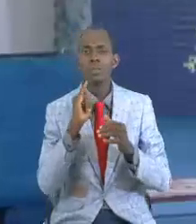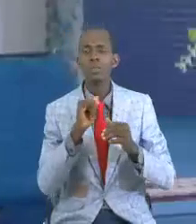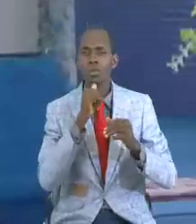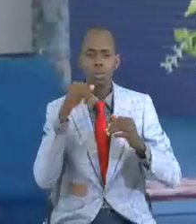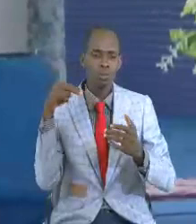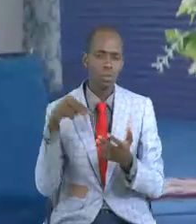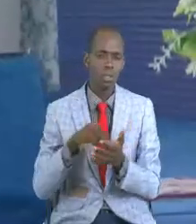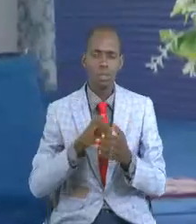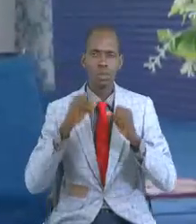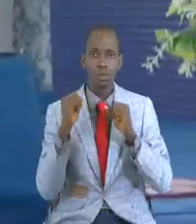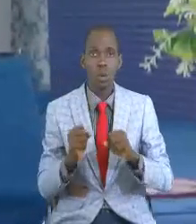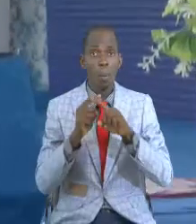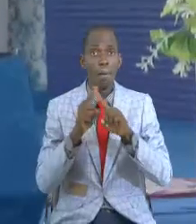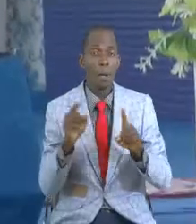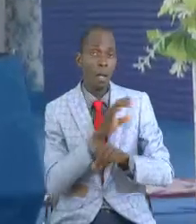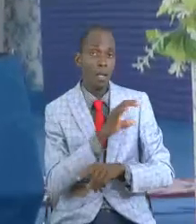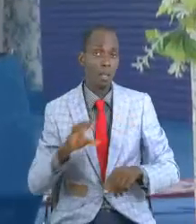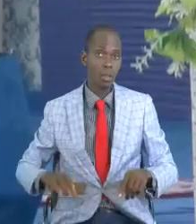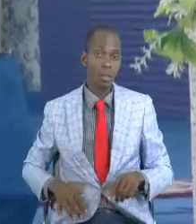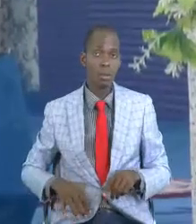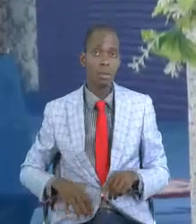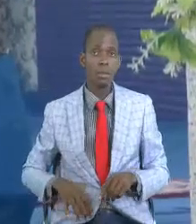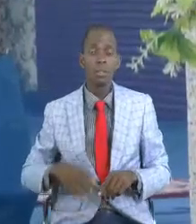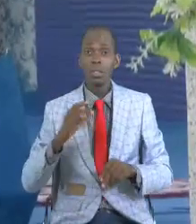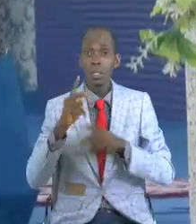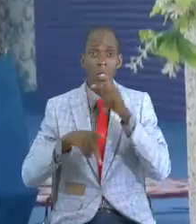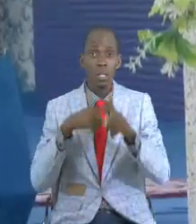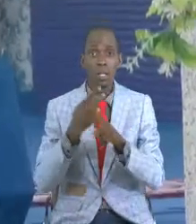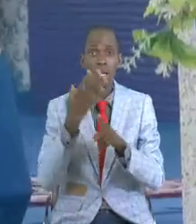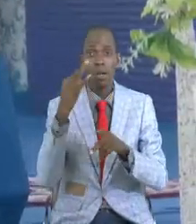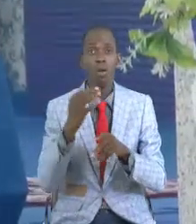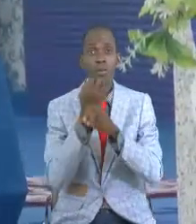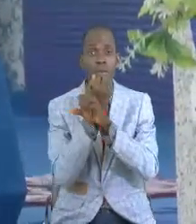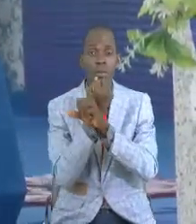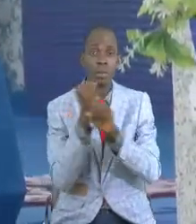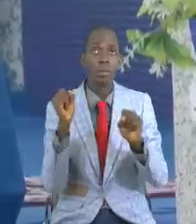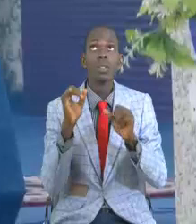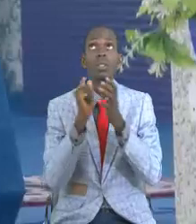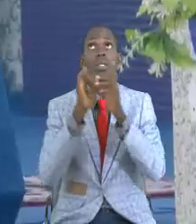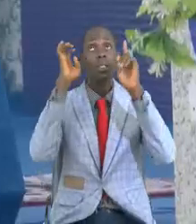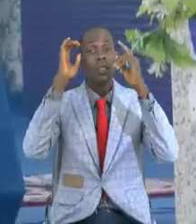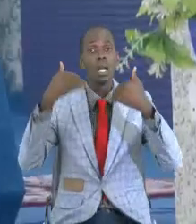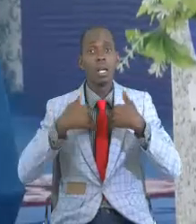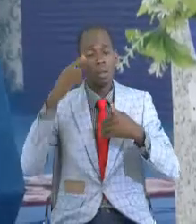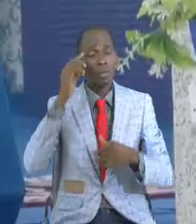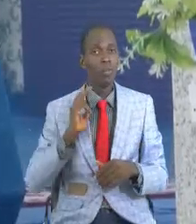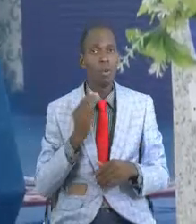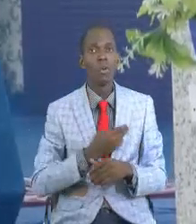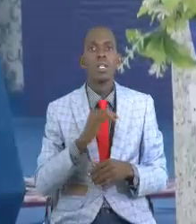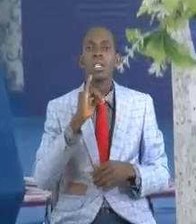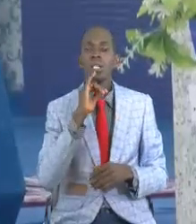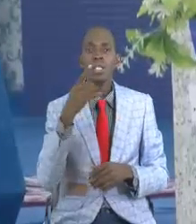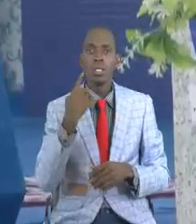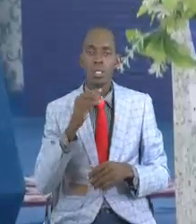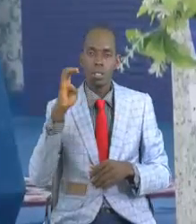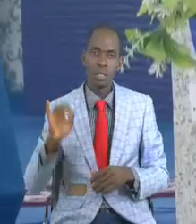But Christ, the kind of redemption he has for us is the eternal redemption.